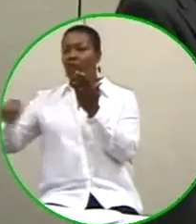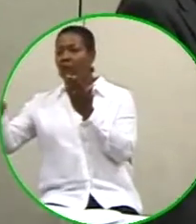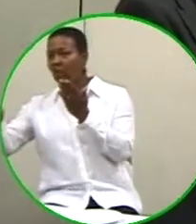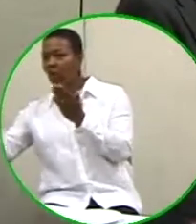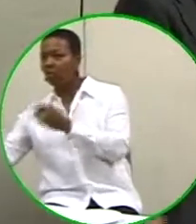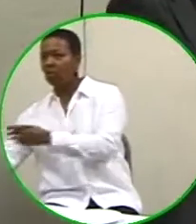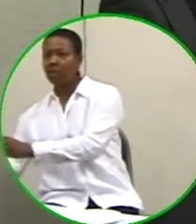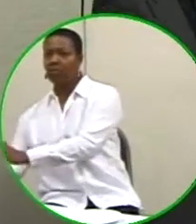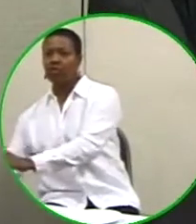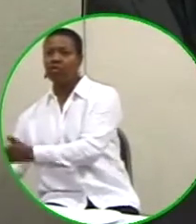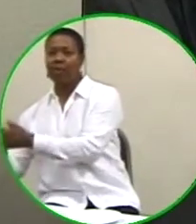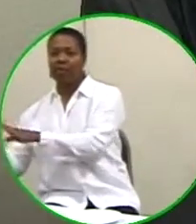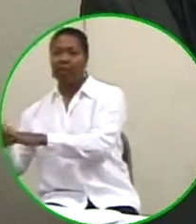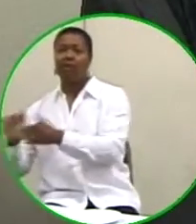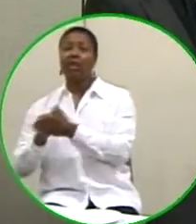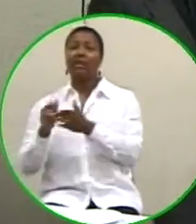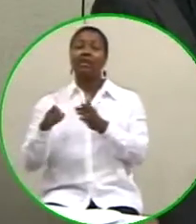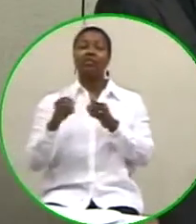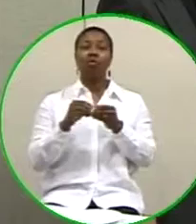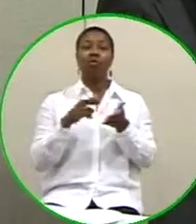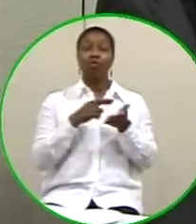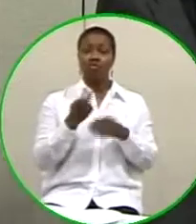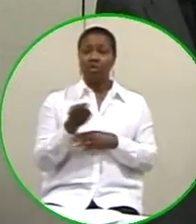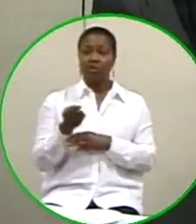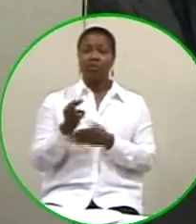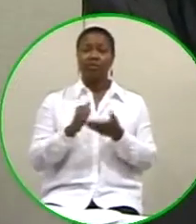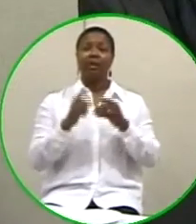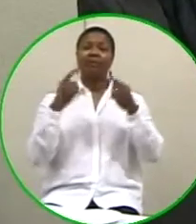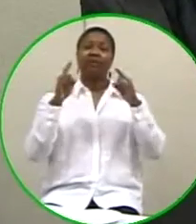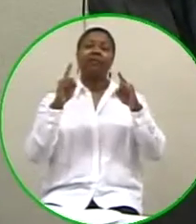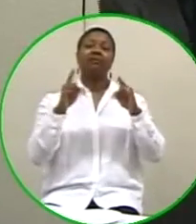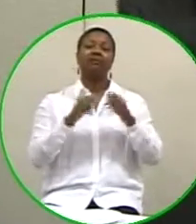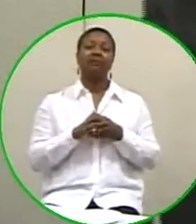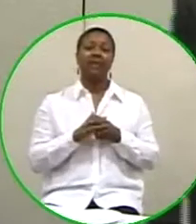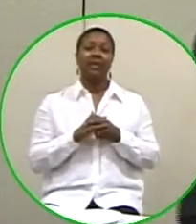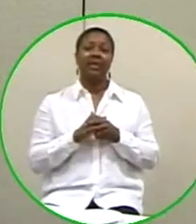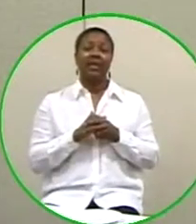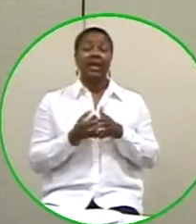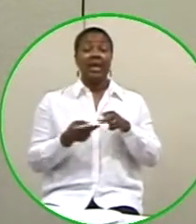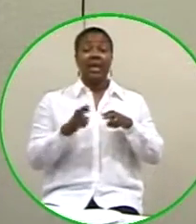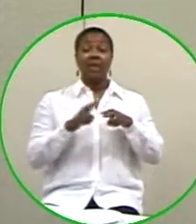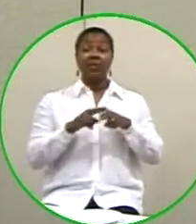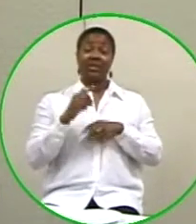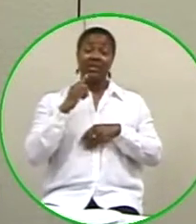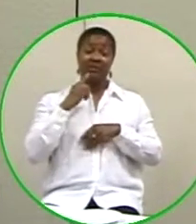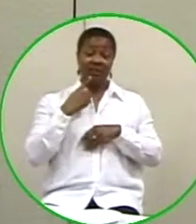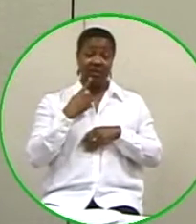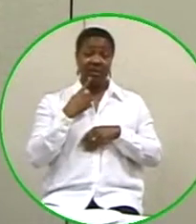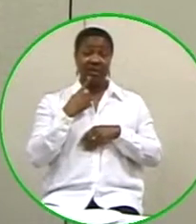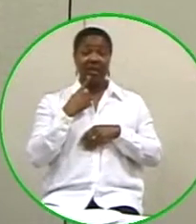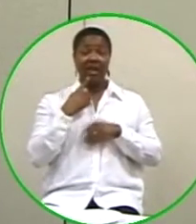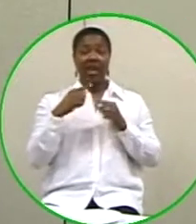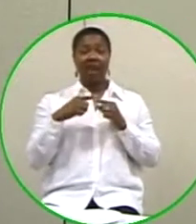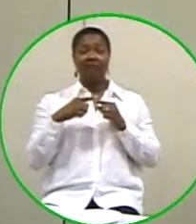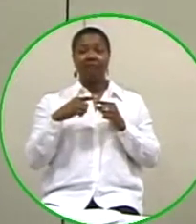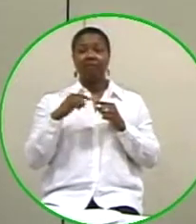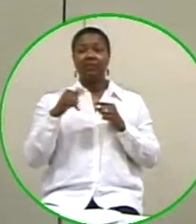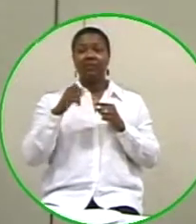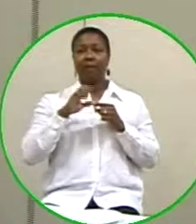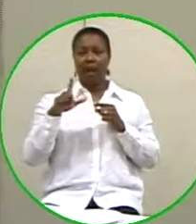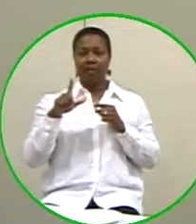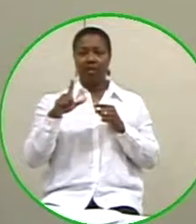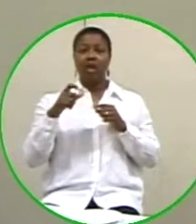break. It requires greater resources to be effective. Increasing severity of spiral.